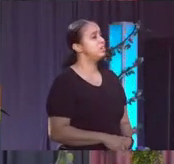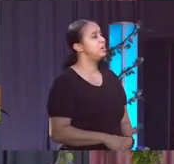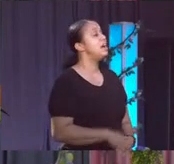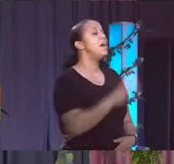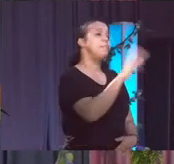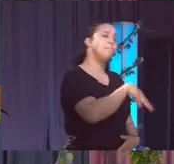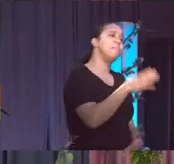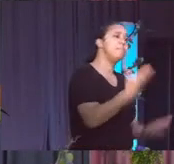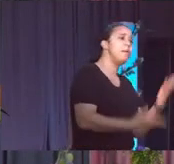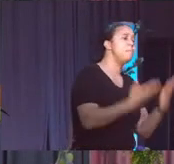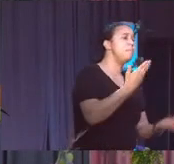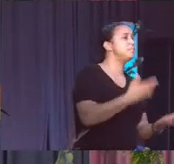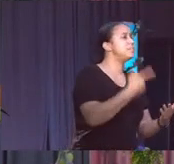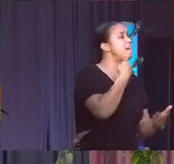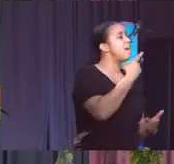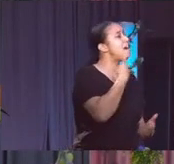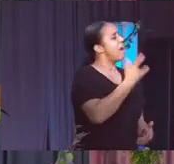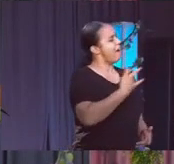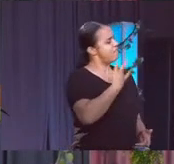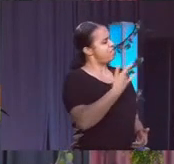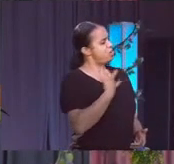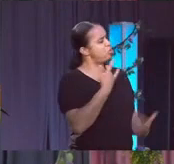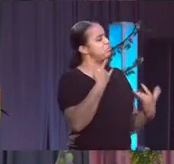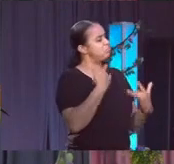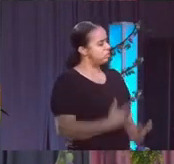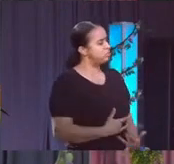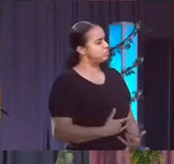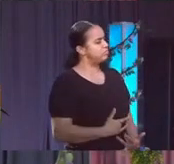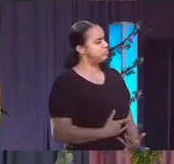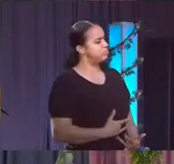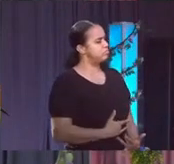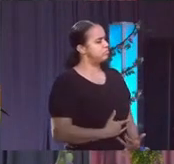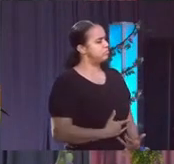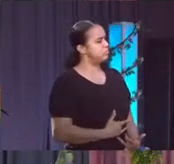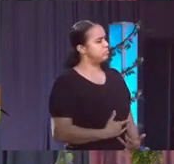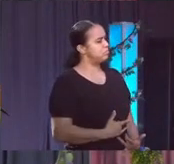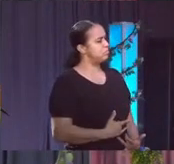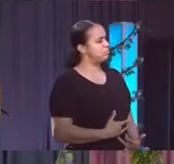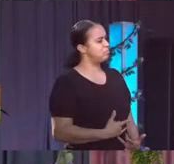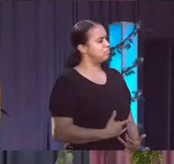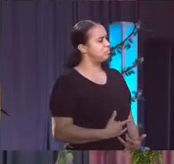How about if you just say, I feel depressed?